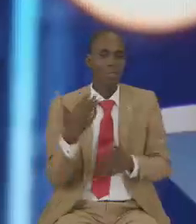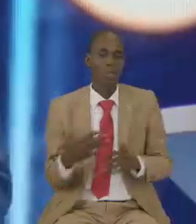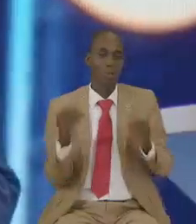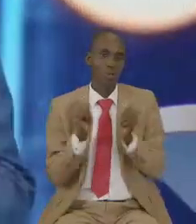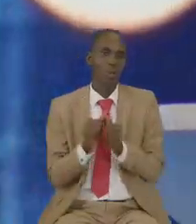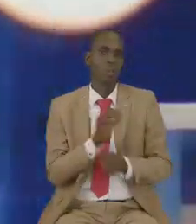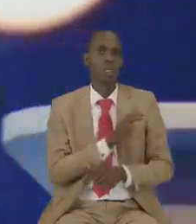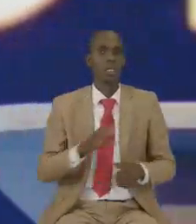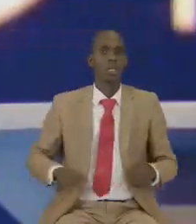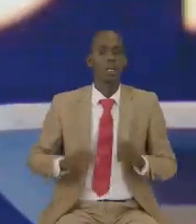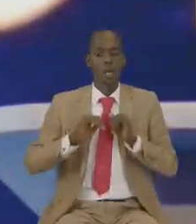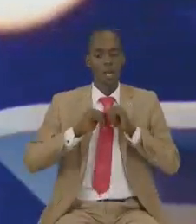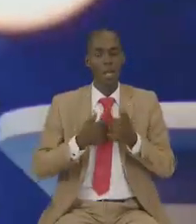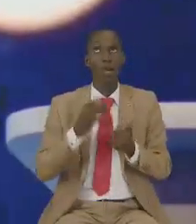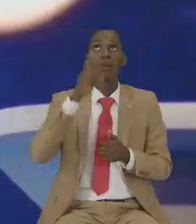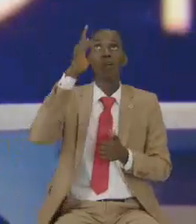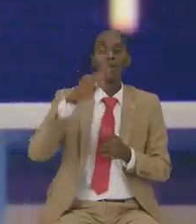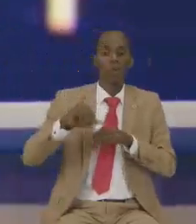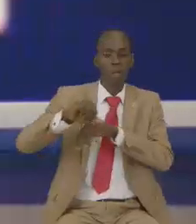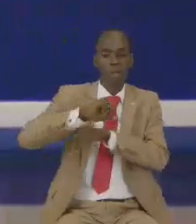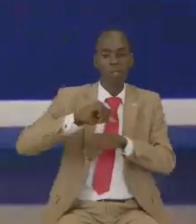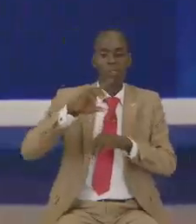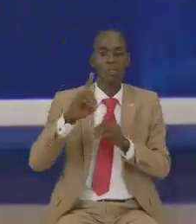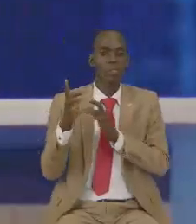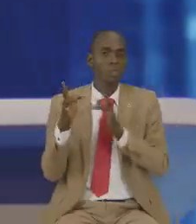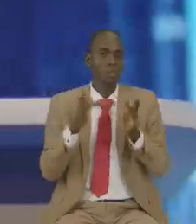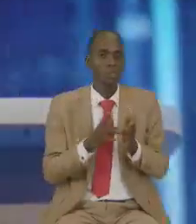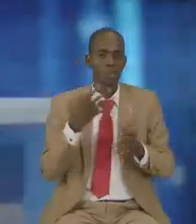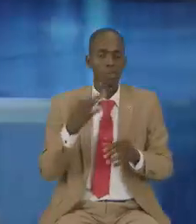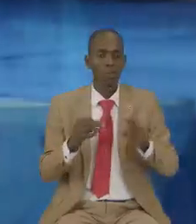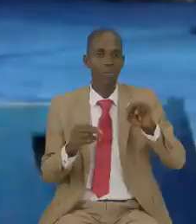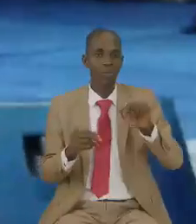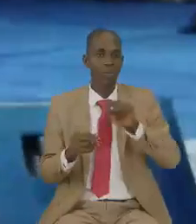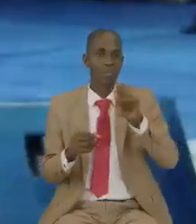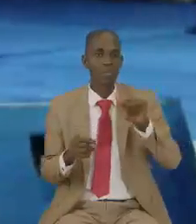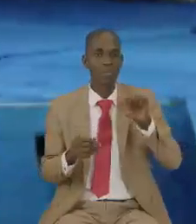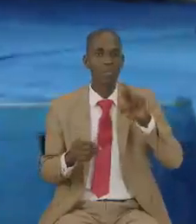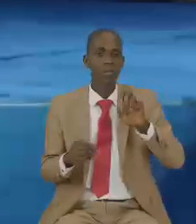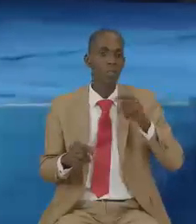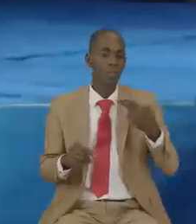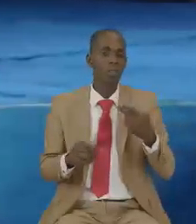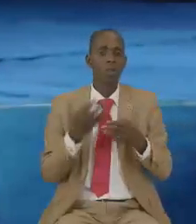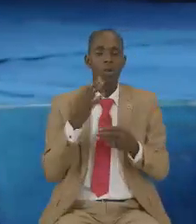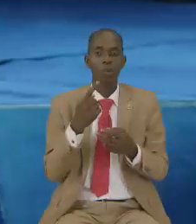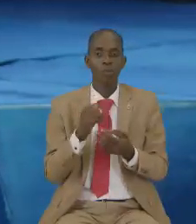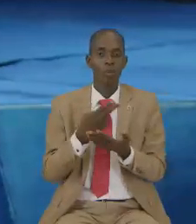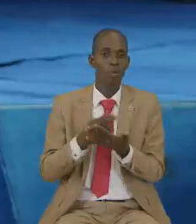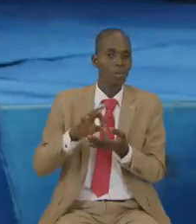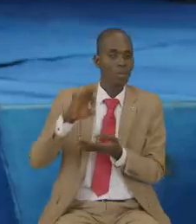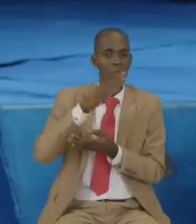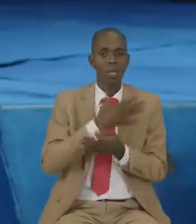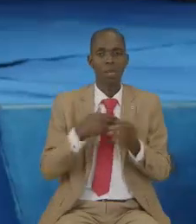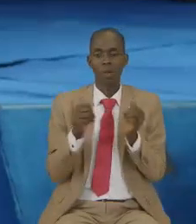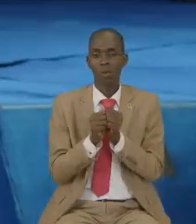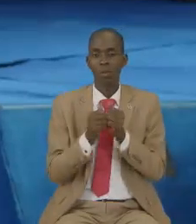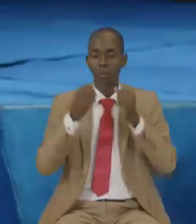him. How God anointed Jesus of Nazareth with the Holy Ghost and with power, who